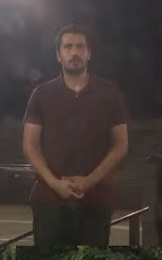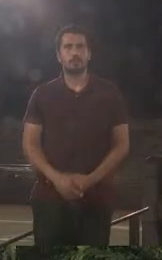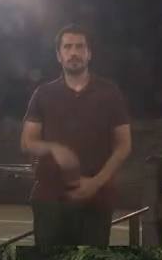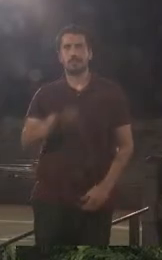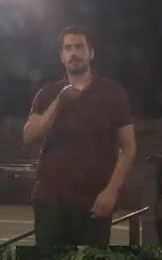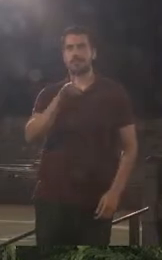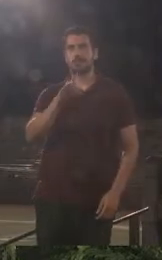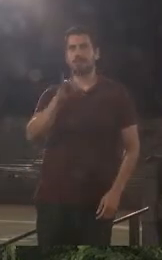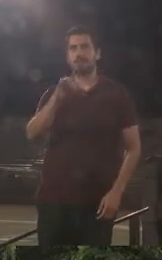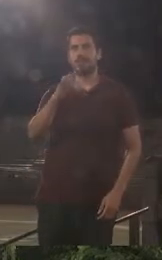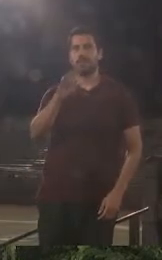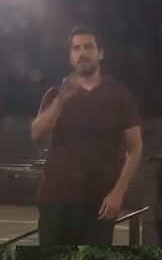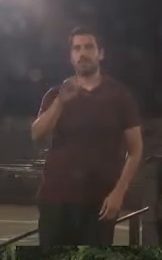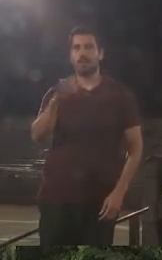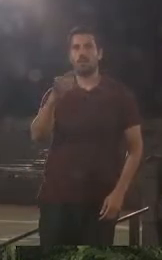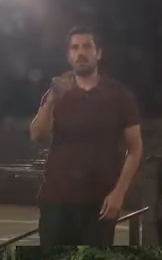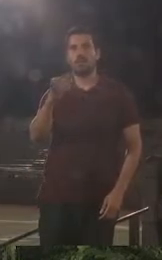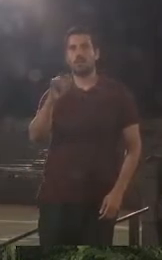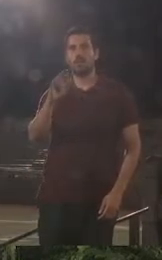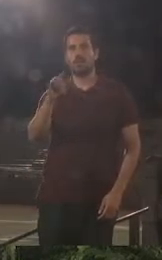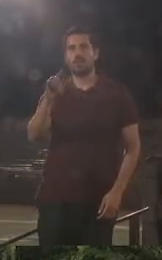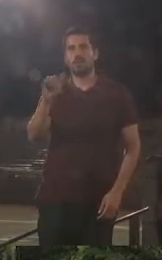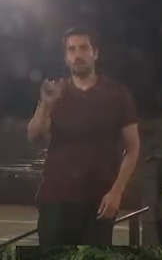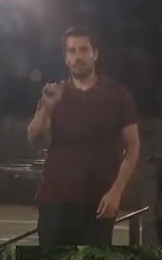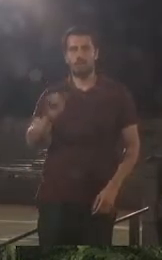Diego Silva Garza.